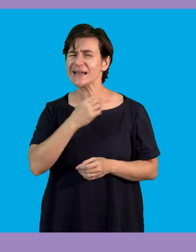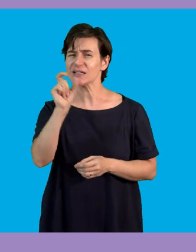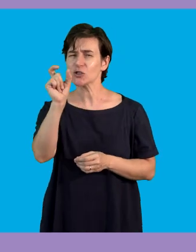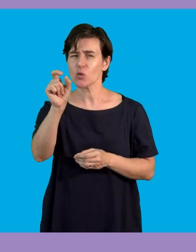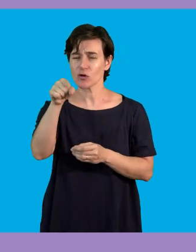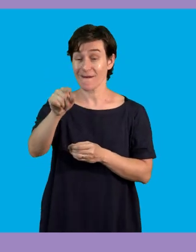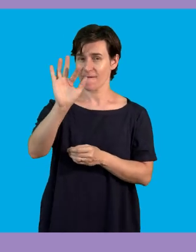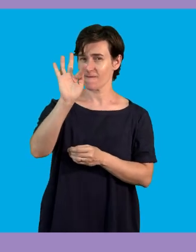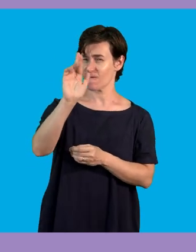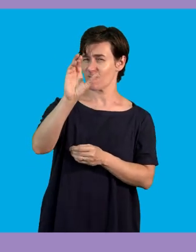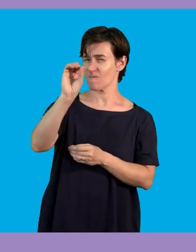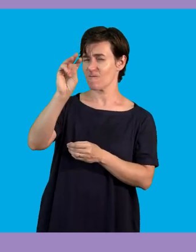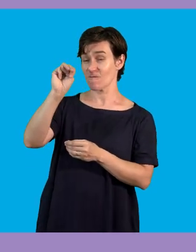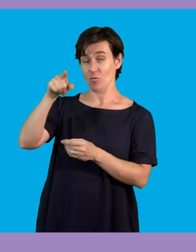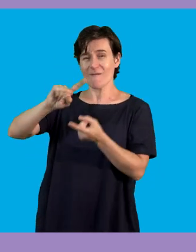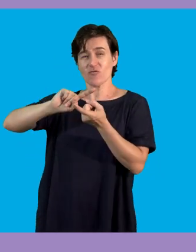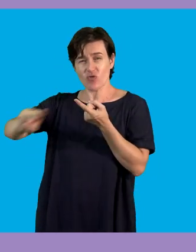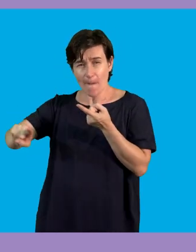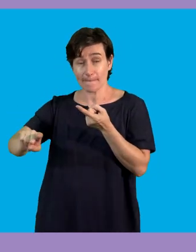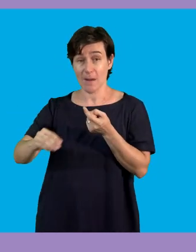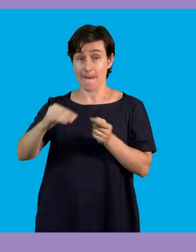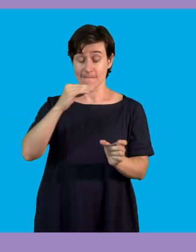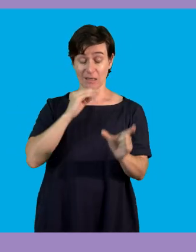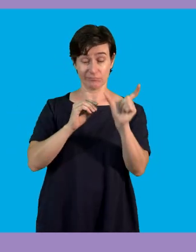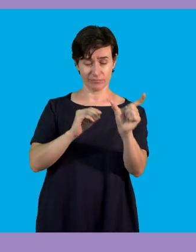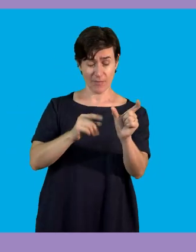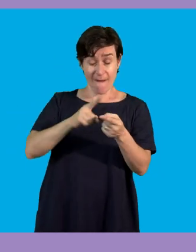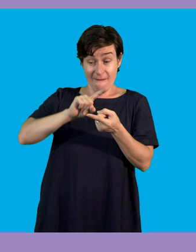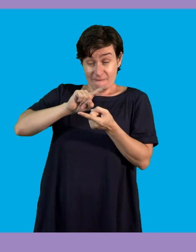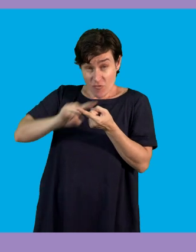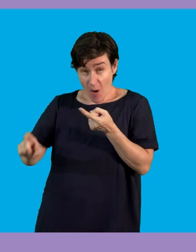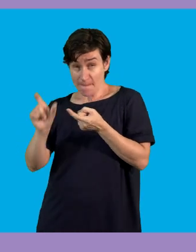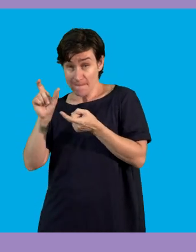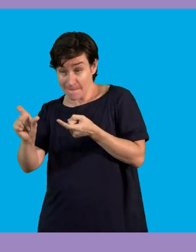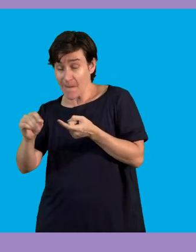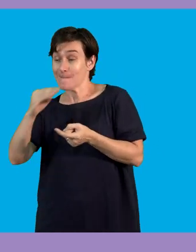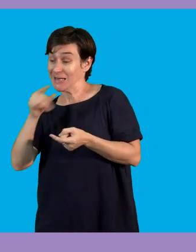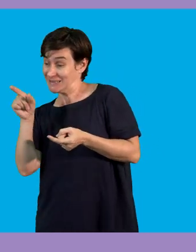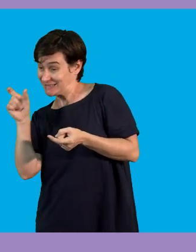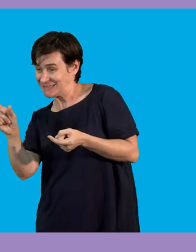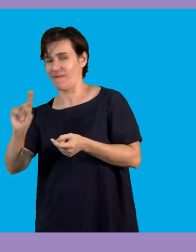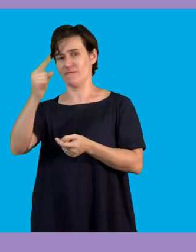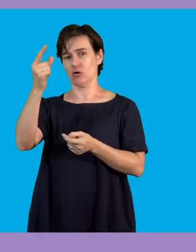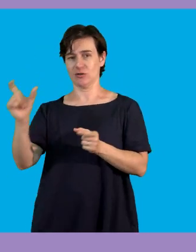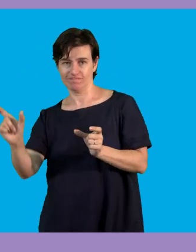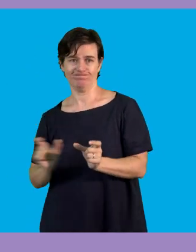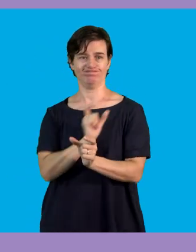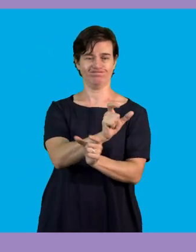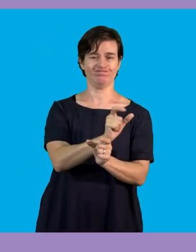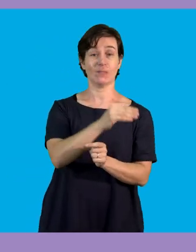expression, you will notice that where it says from, that part must go first. So it would be 2a squared